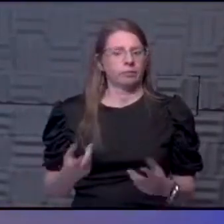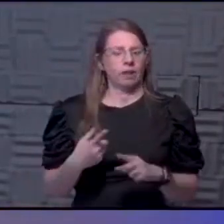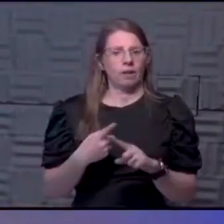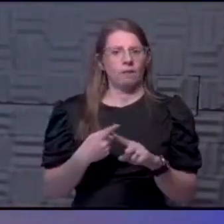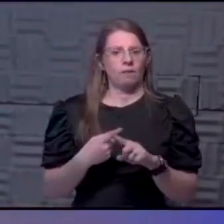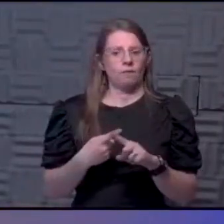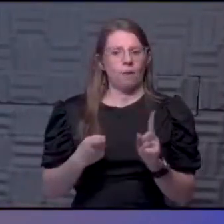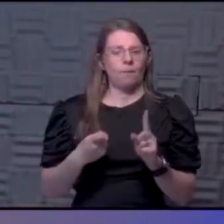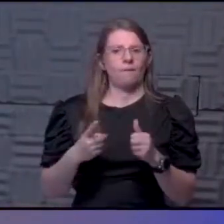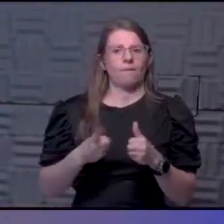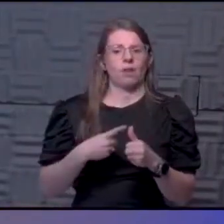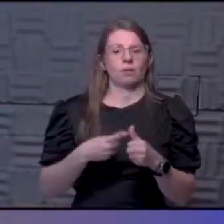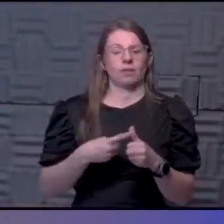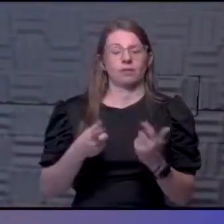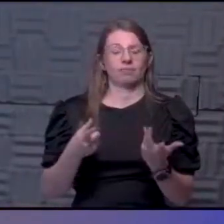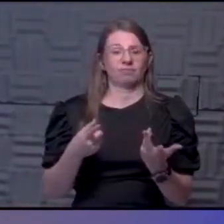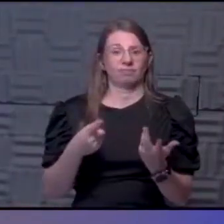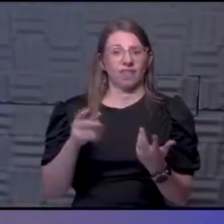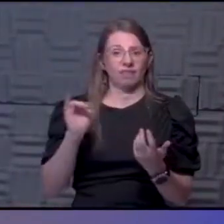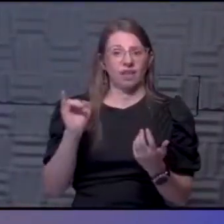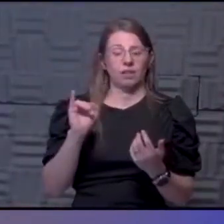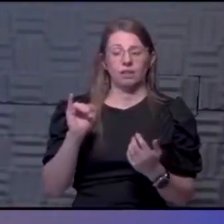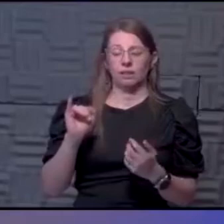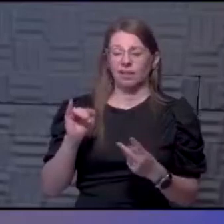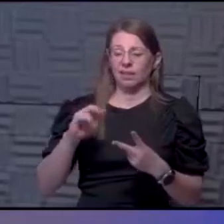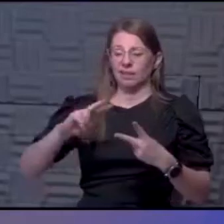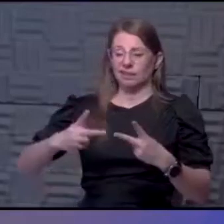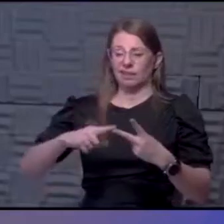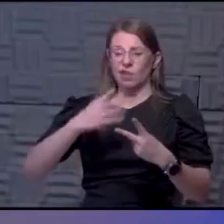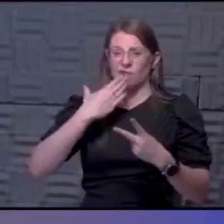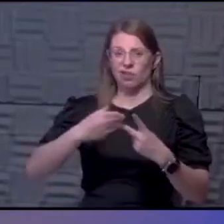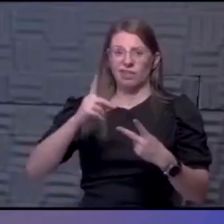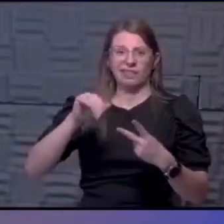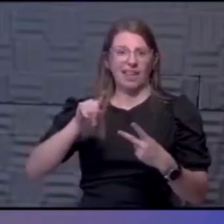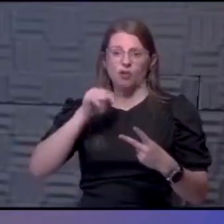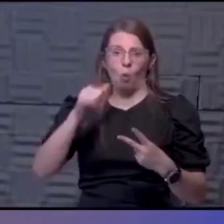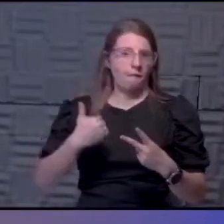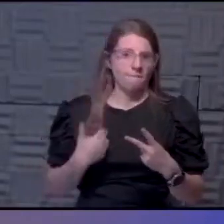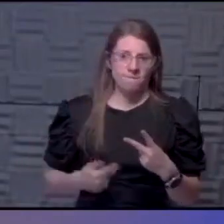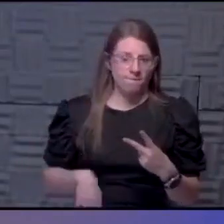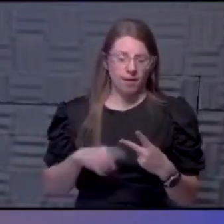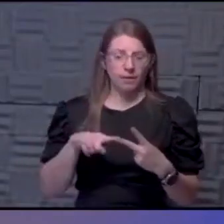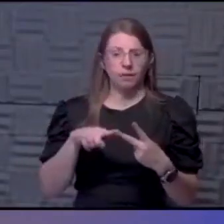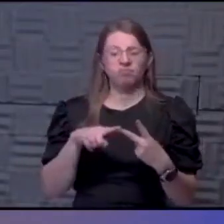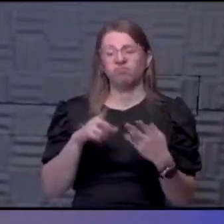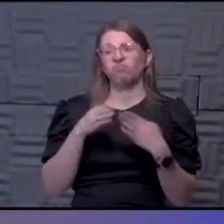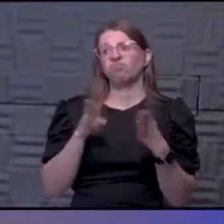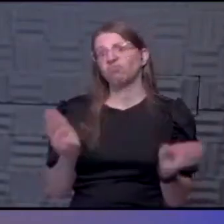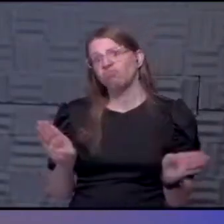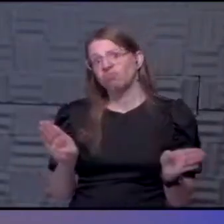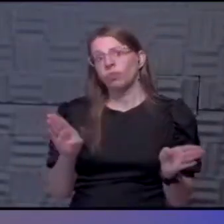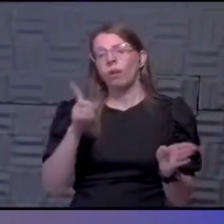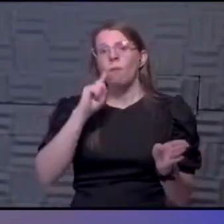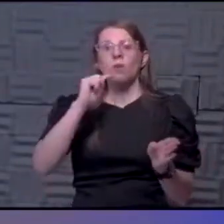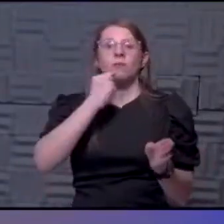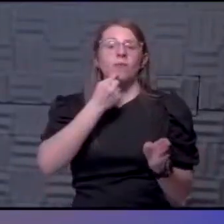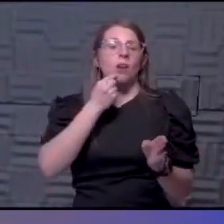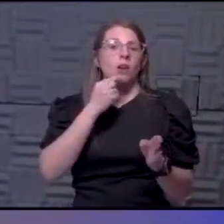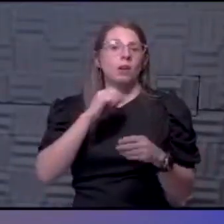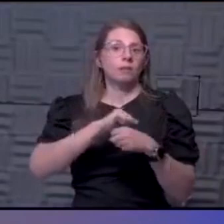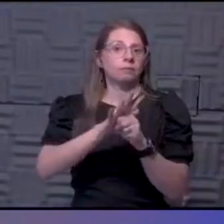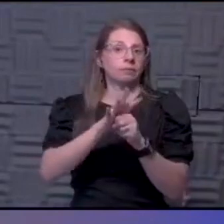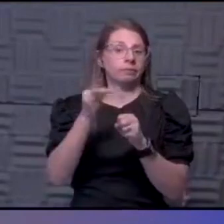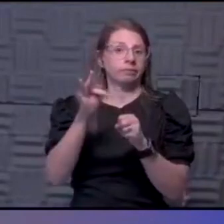so we don't have any good data on the second infections. In general, in terms of the severity of the